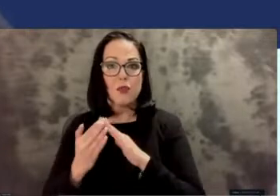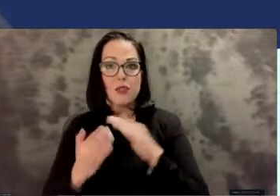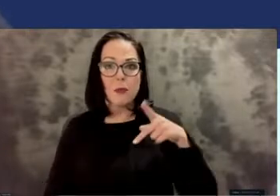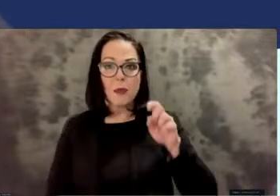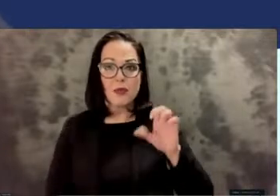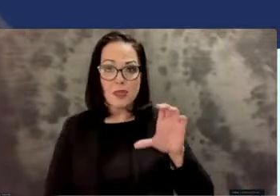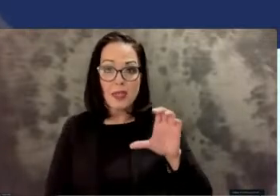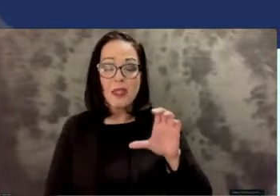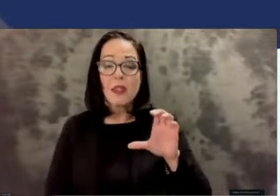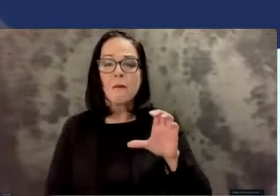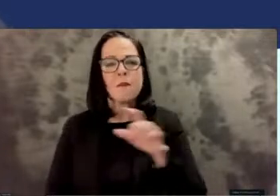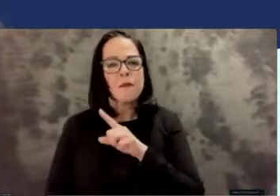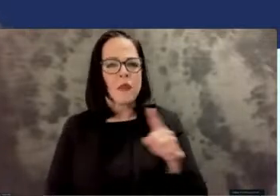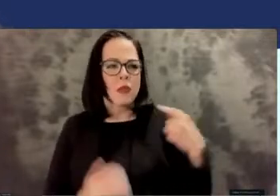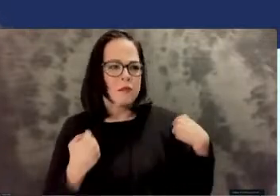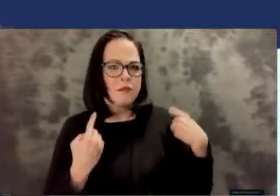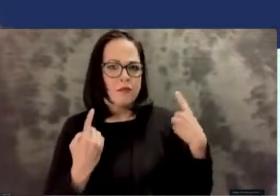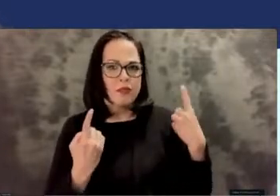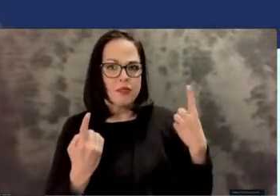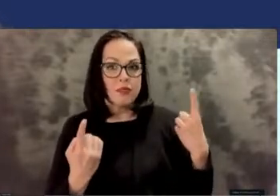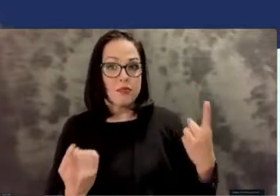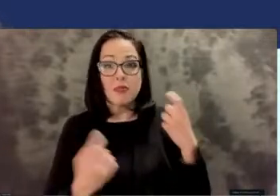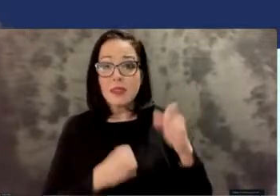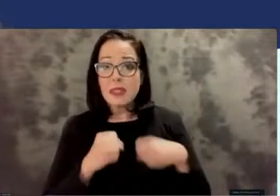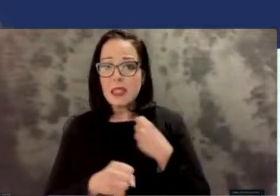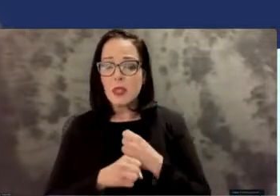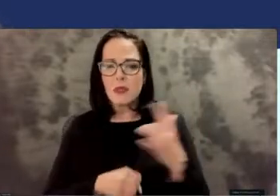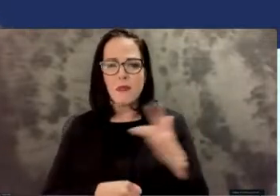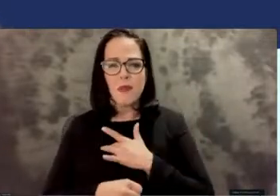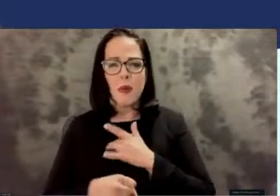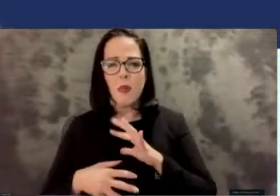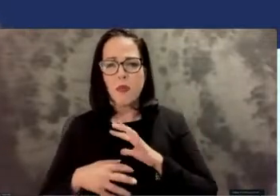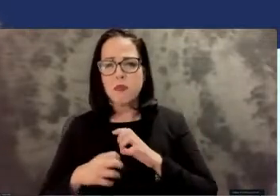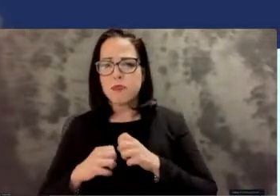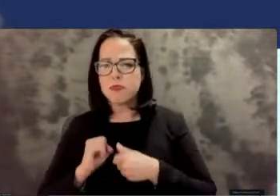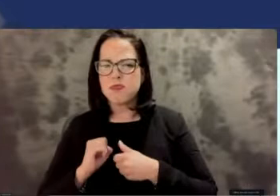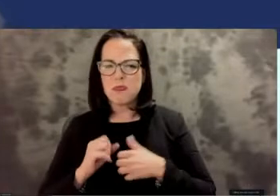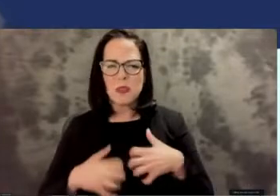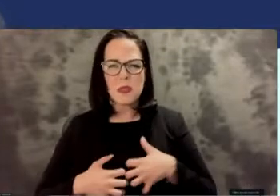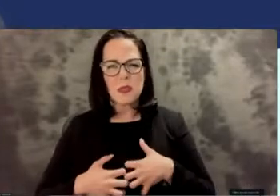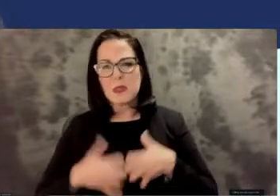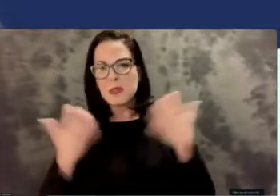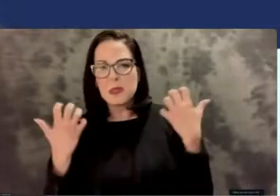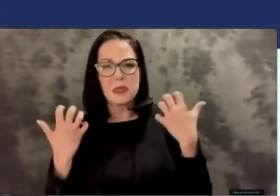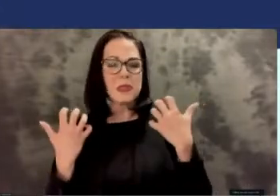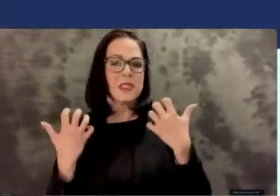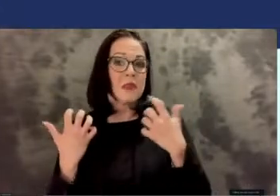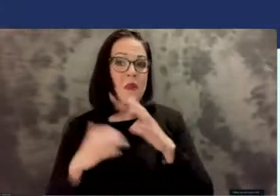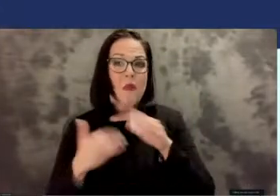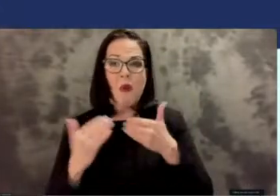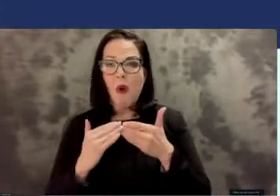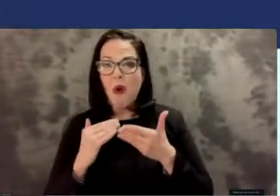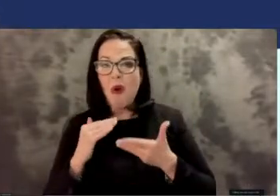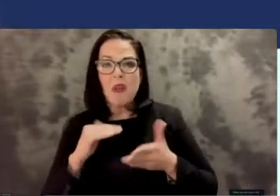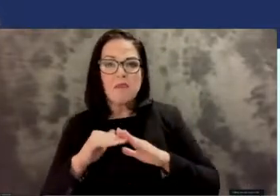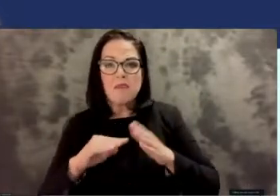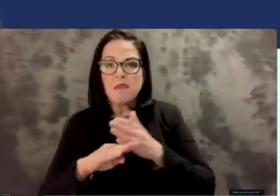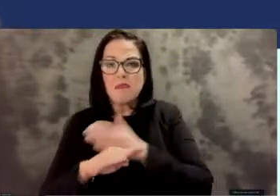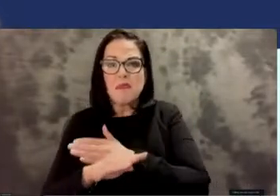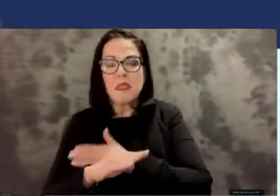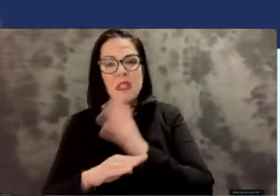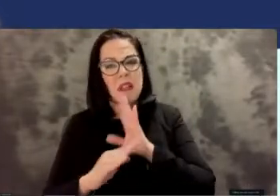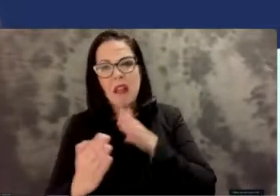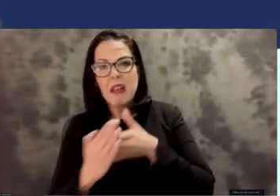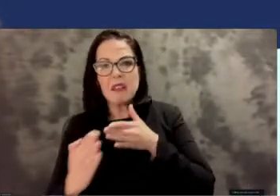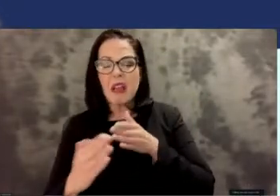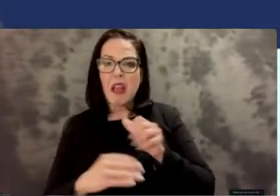And over the past year, we have also been heartbroken and outraged at the increase in anti-Asian hate incidents